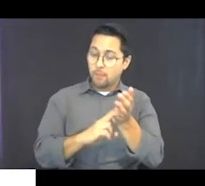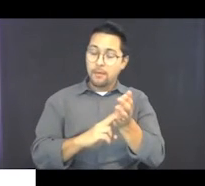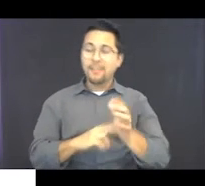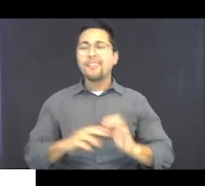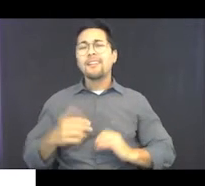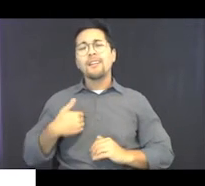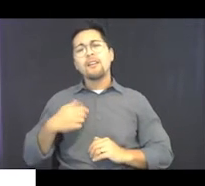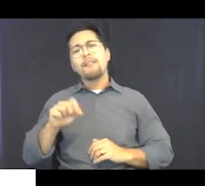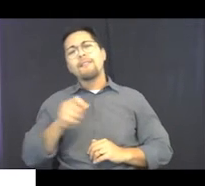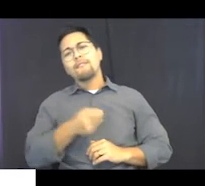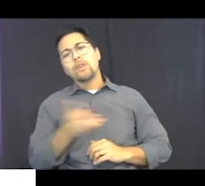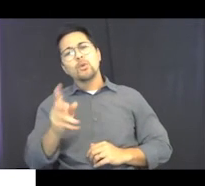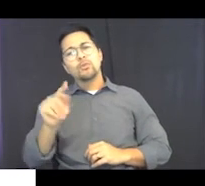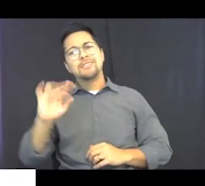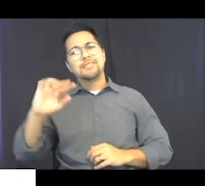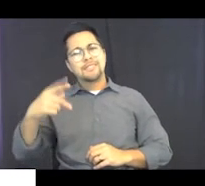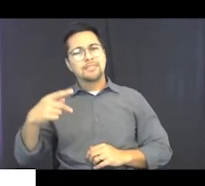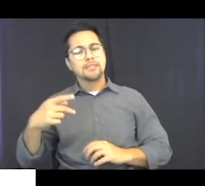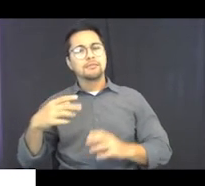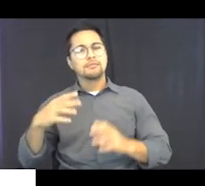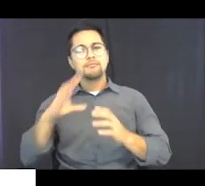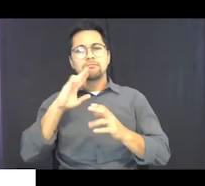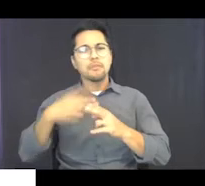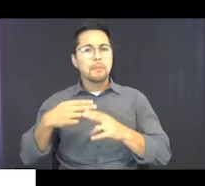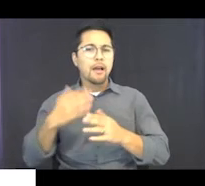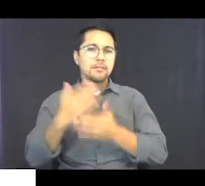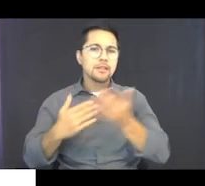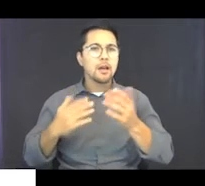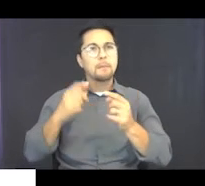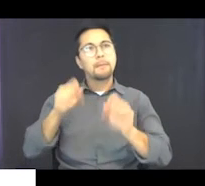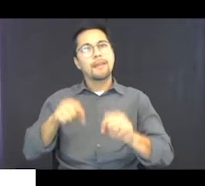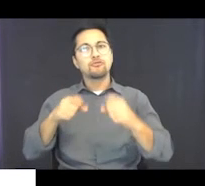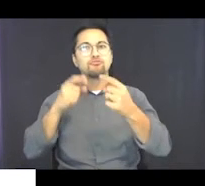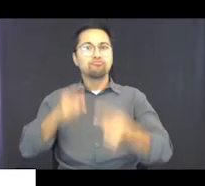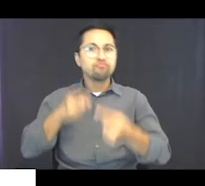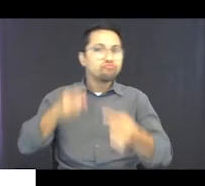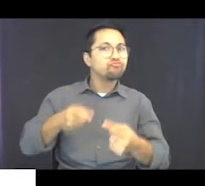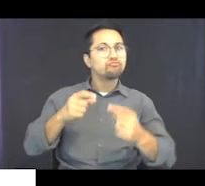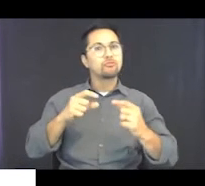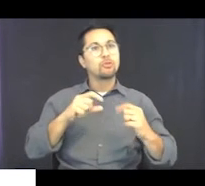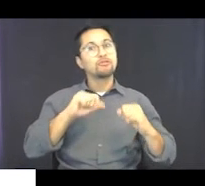few tips that highlight potential trouble spots and potential challenges.